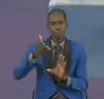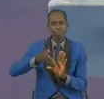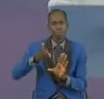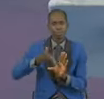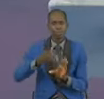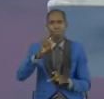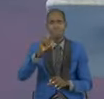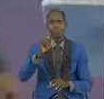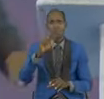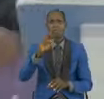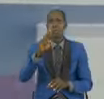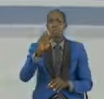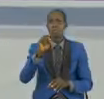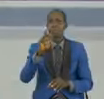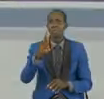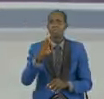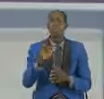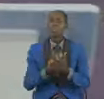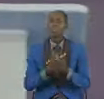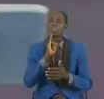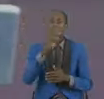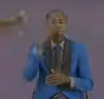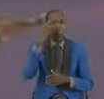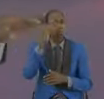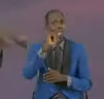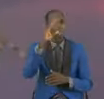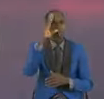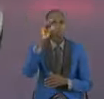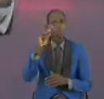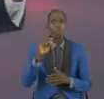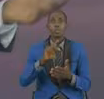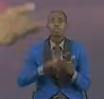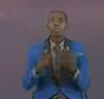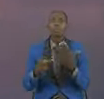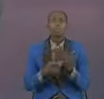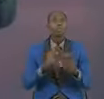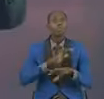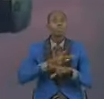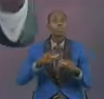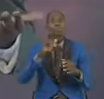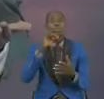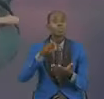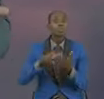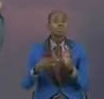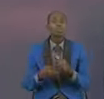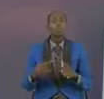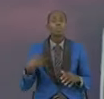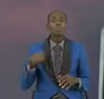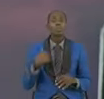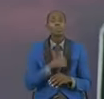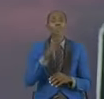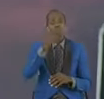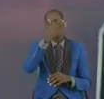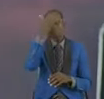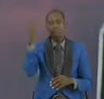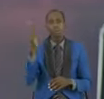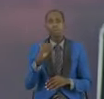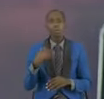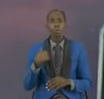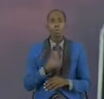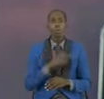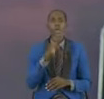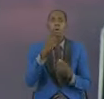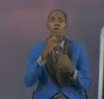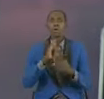that belongs to the man. Crusade doesn't mean that we forget where we're coming from. Crusade does